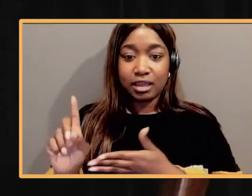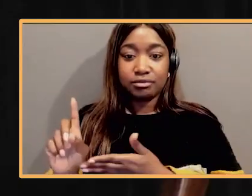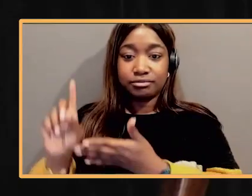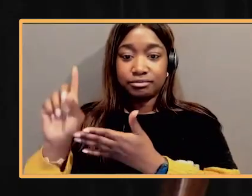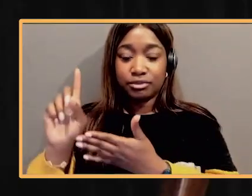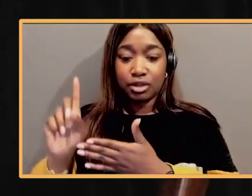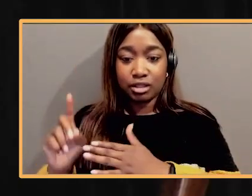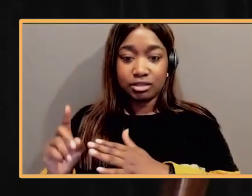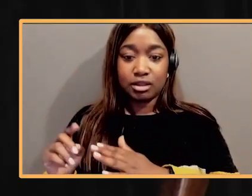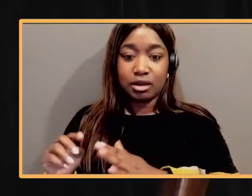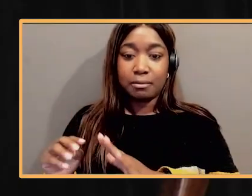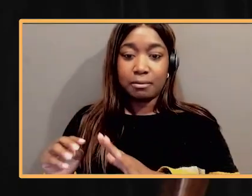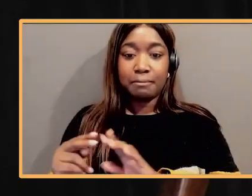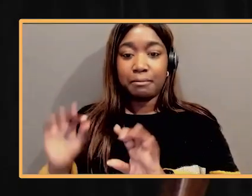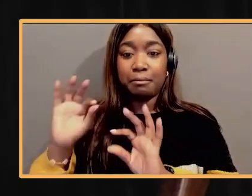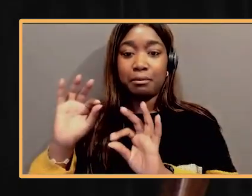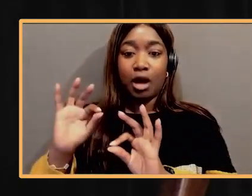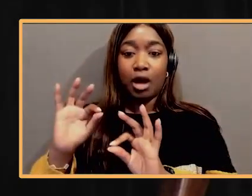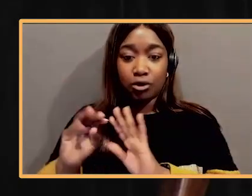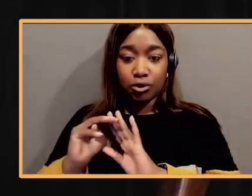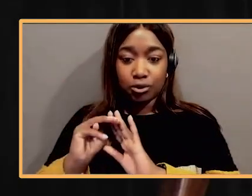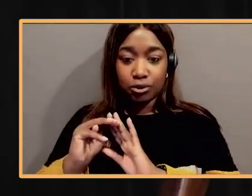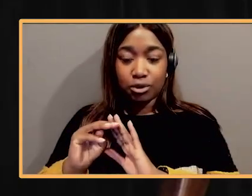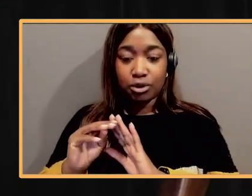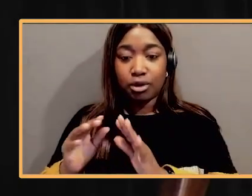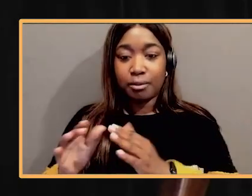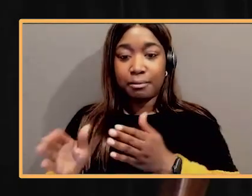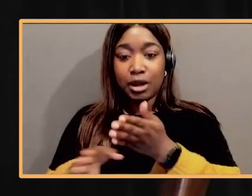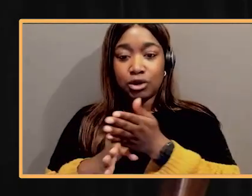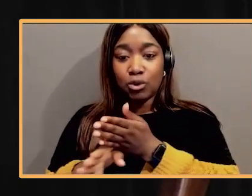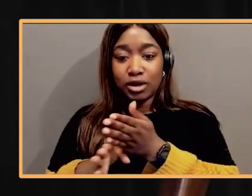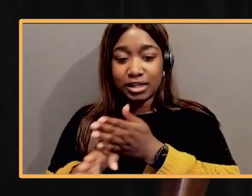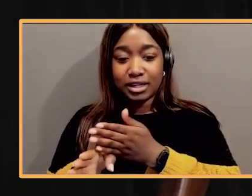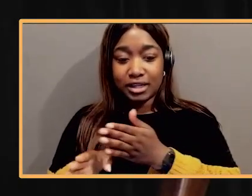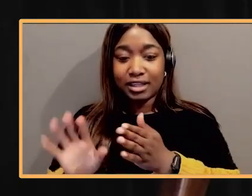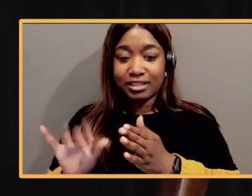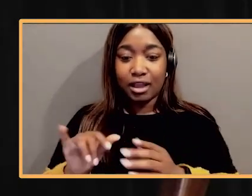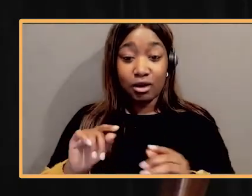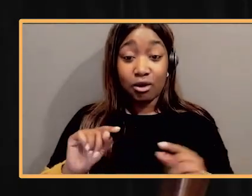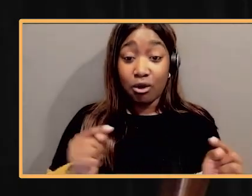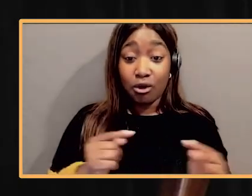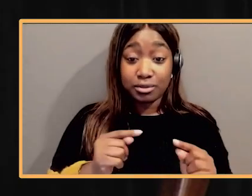everyone. And it's this deep fear of